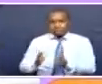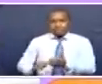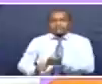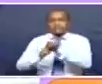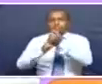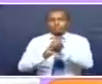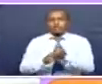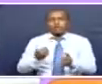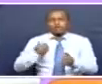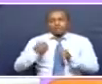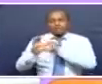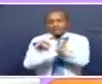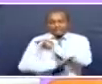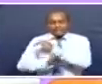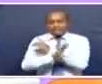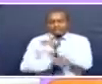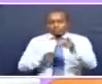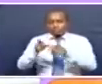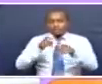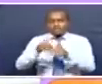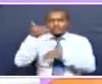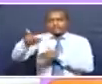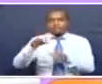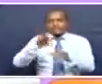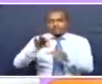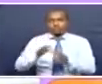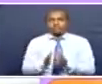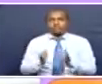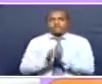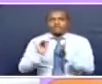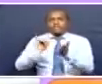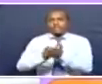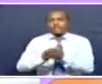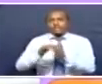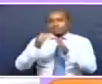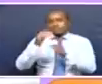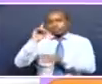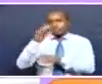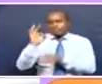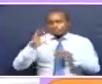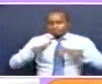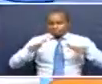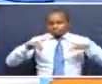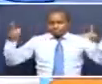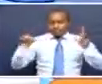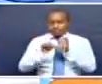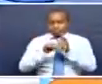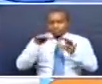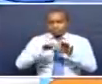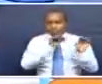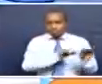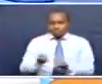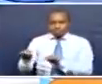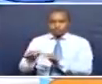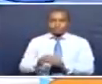country to run much after the elections are gone. Okay. And that is one of the biggest problems in transition. Right. Yeah, Hussein, I